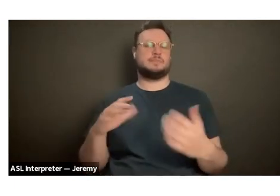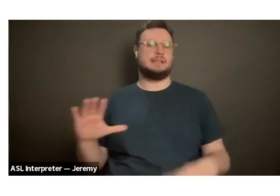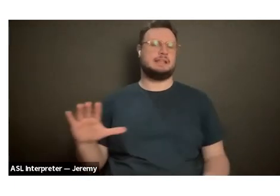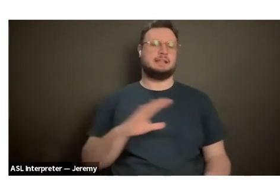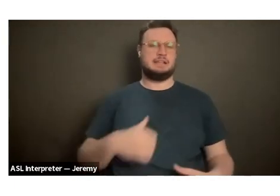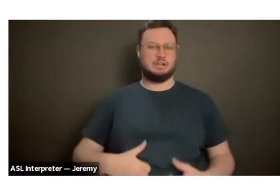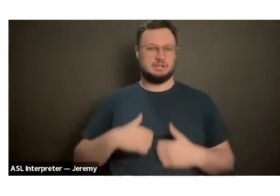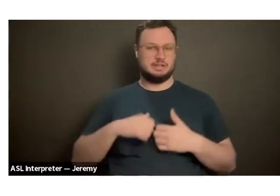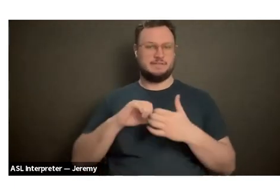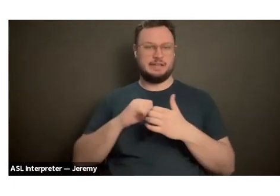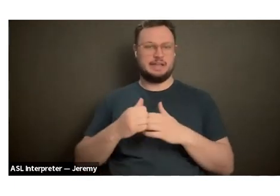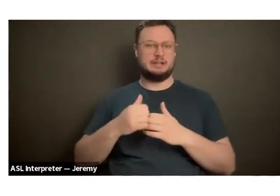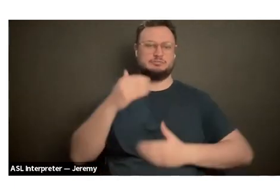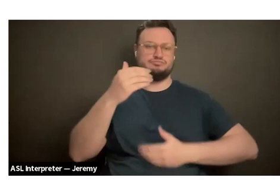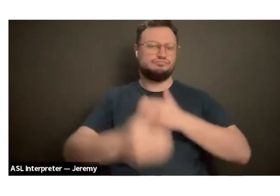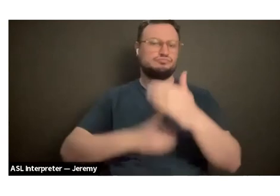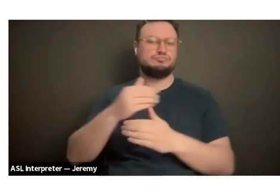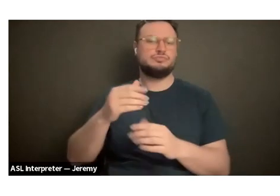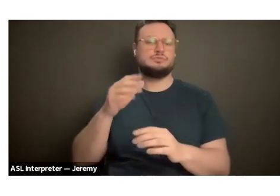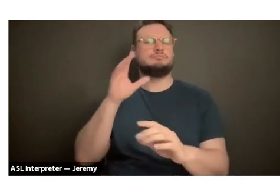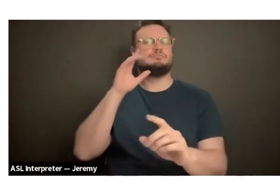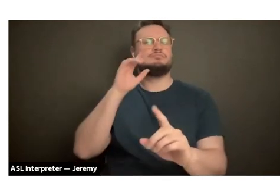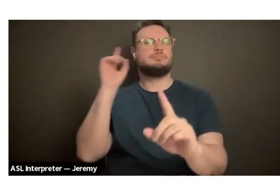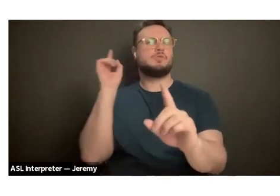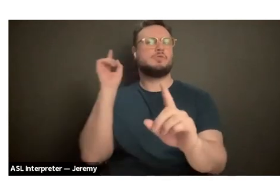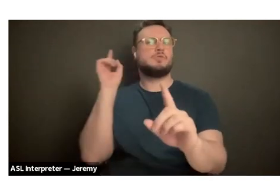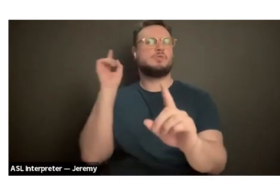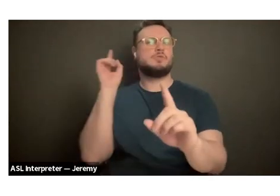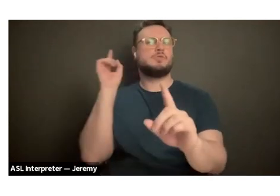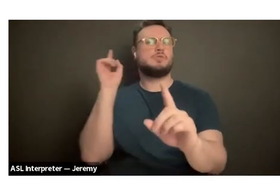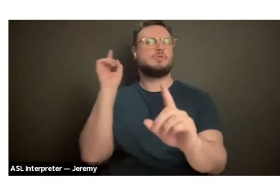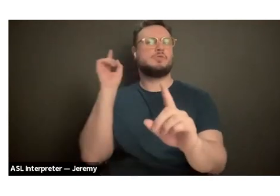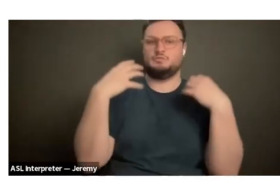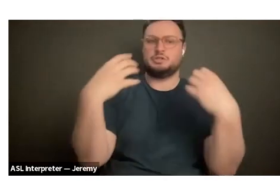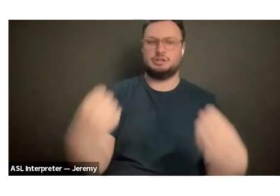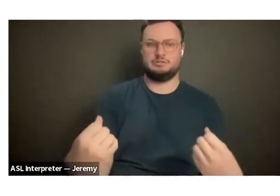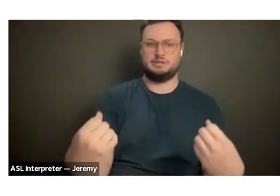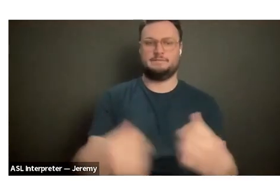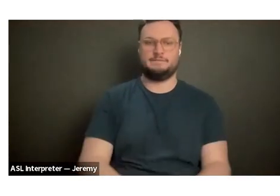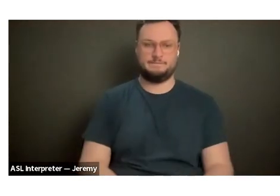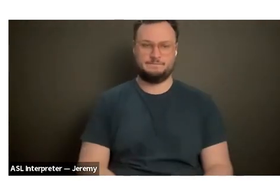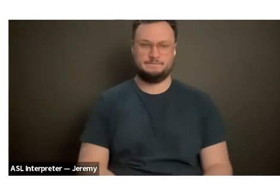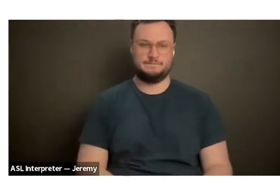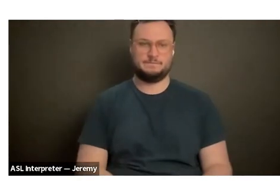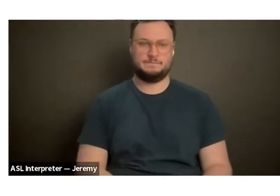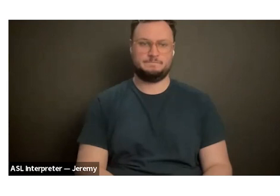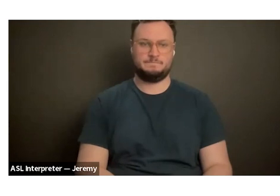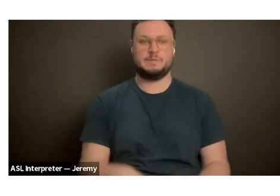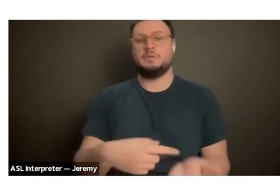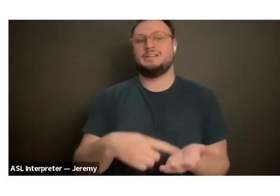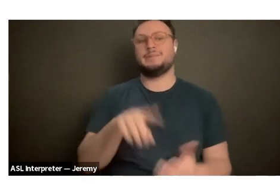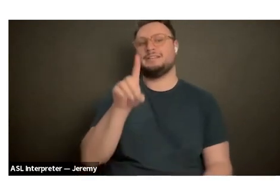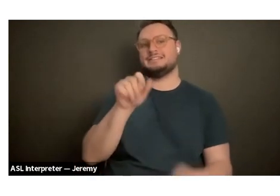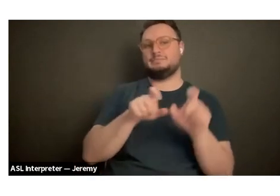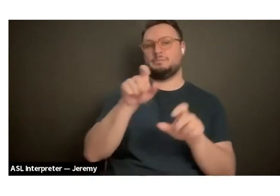and regenerative future and the processes. And we are going to talk about how disabled people are treated by society